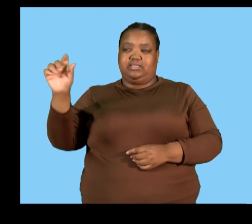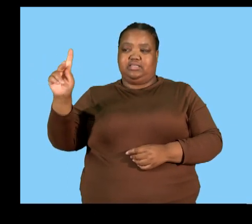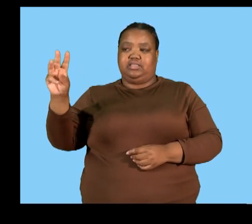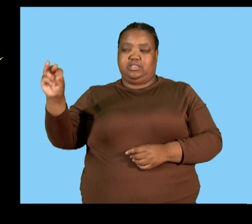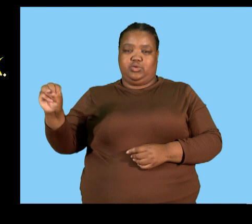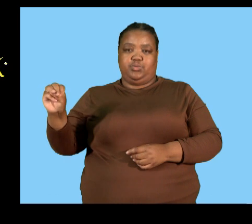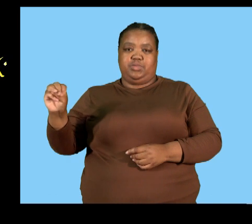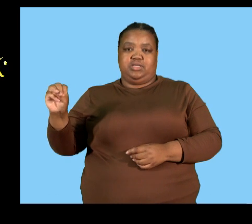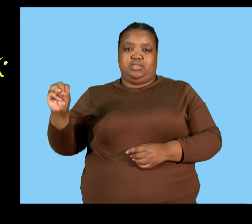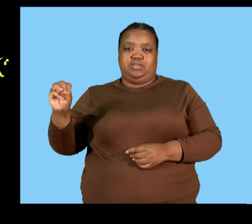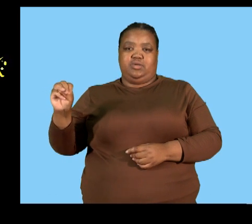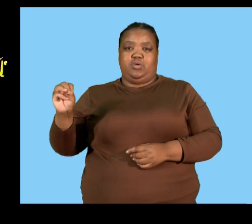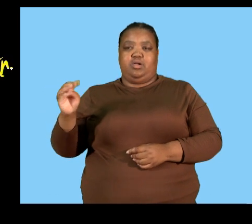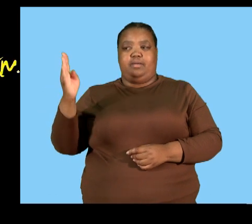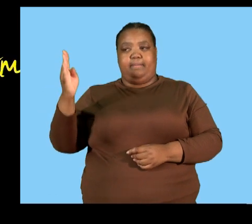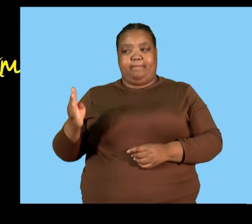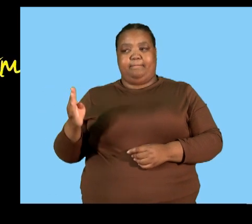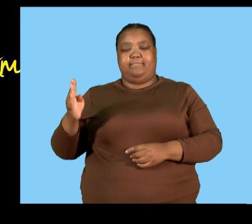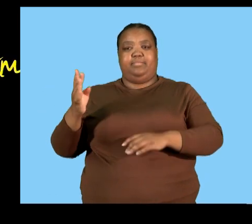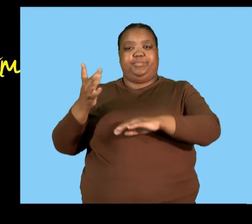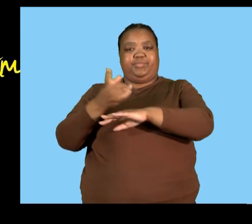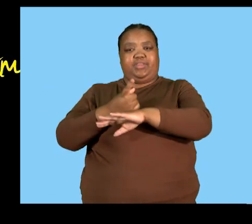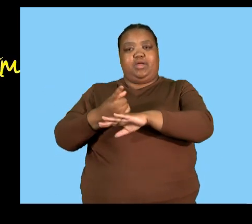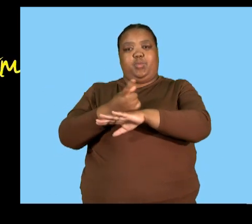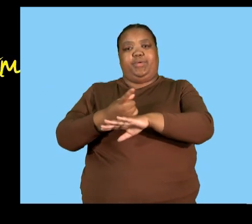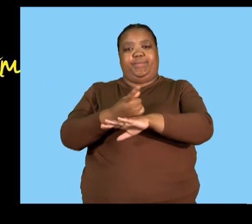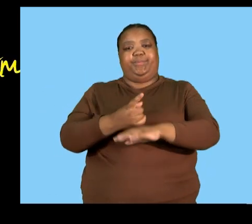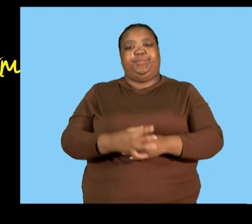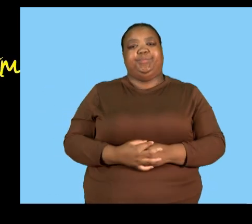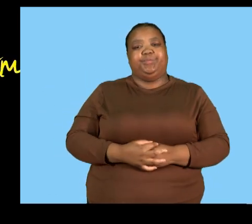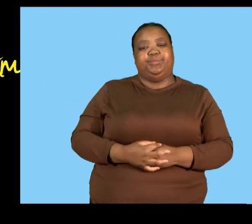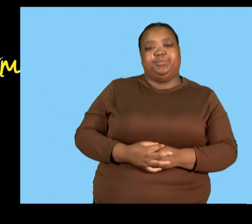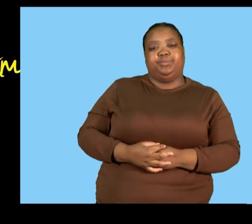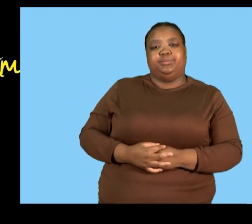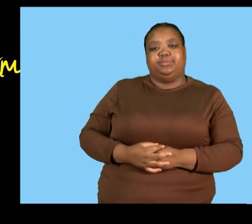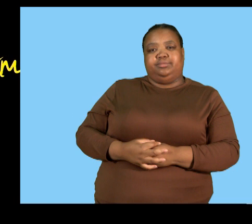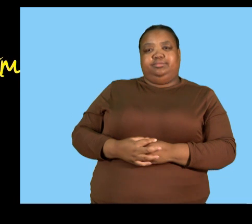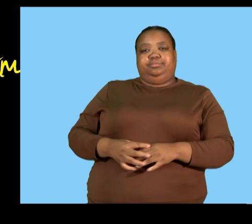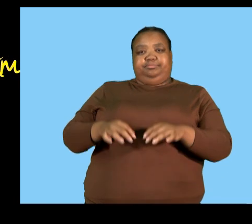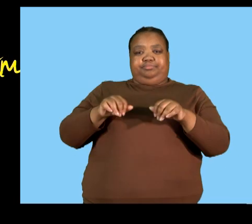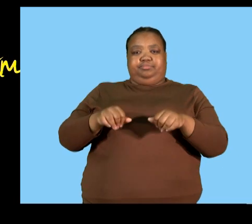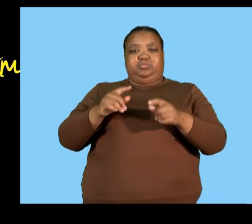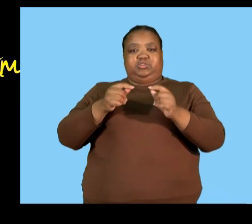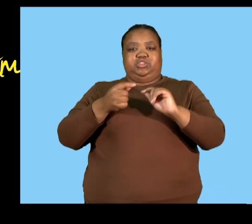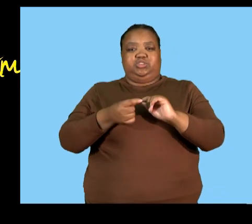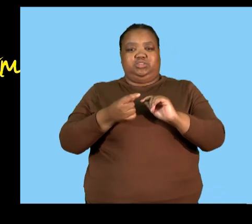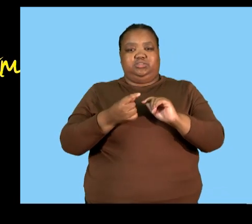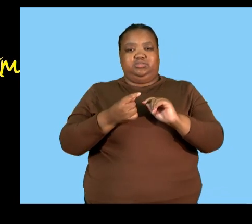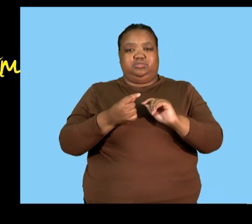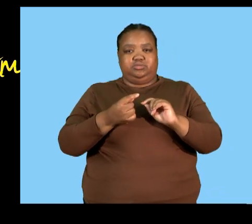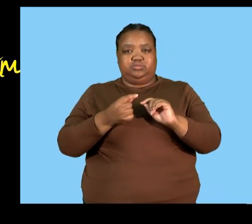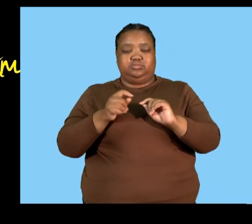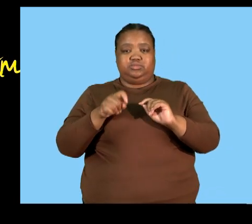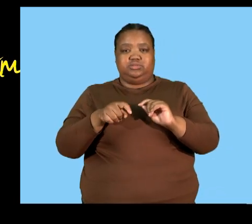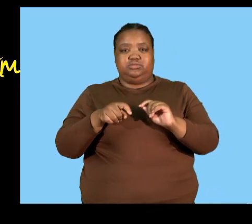666,666 kilometers per hour. So the question says you must correct to 1 decimal